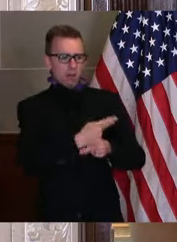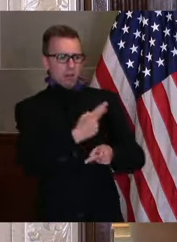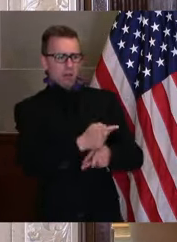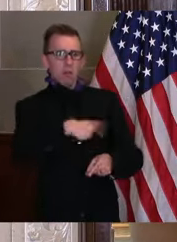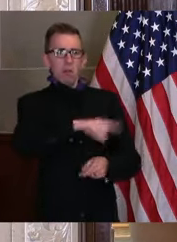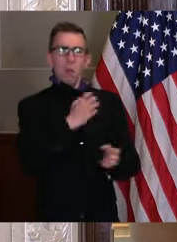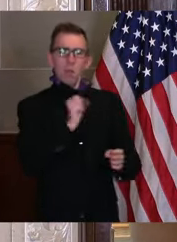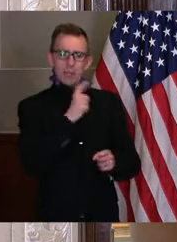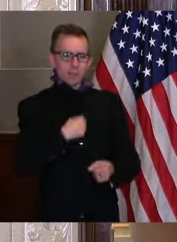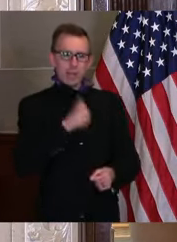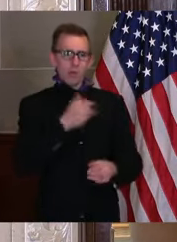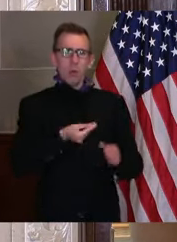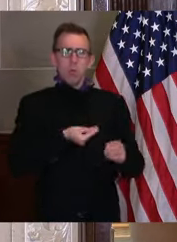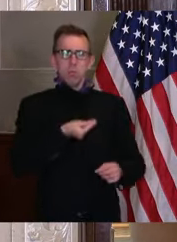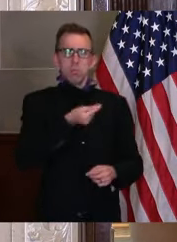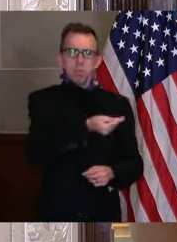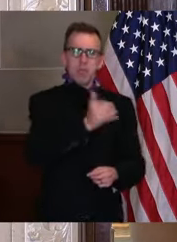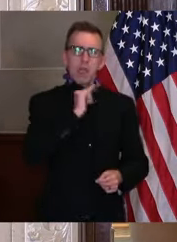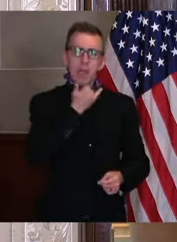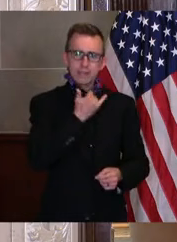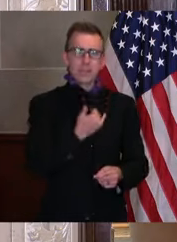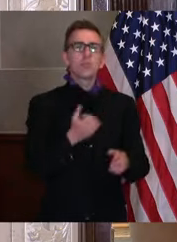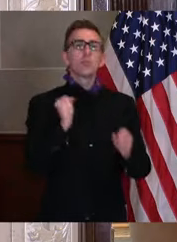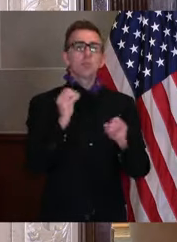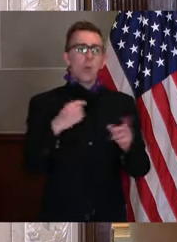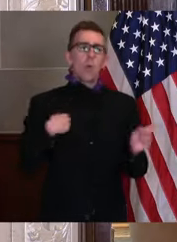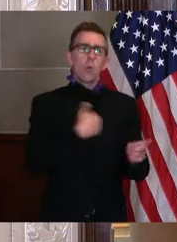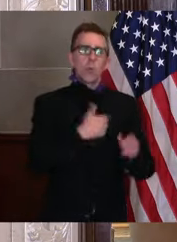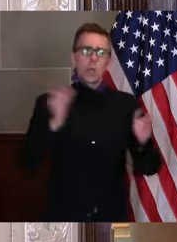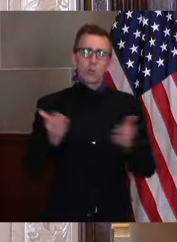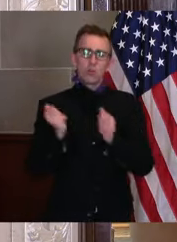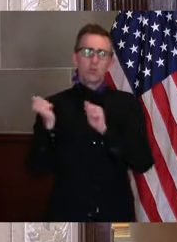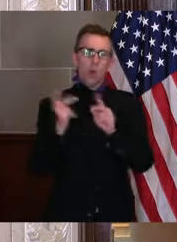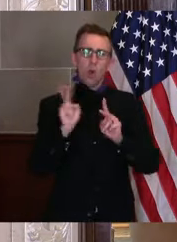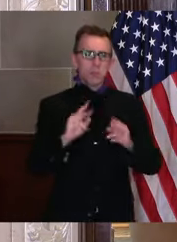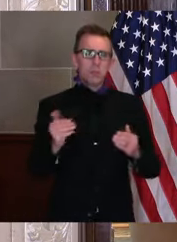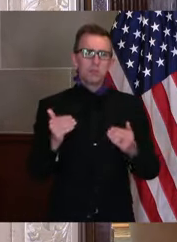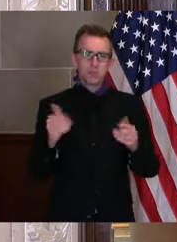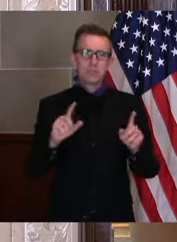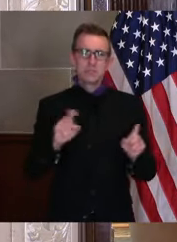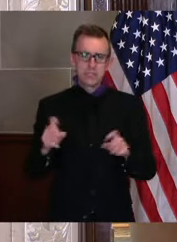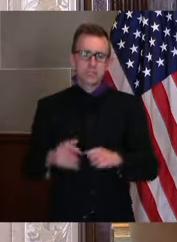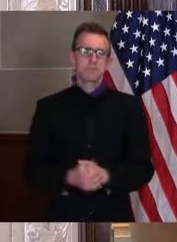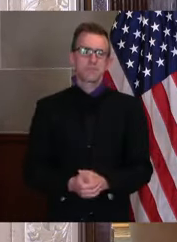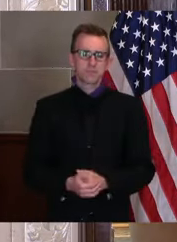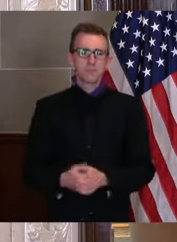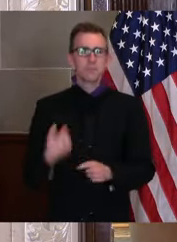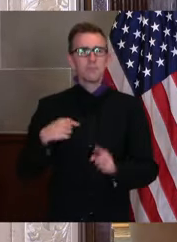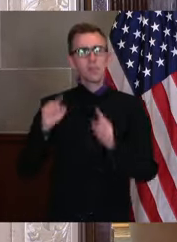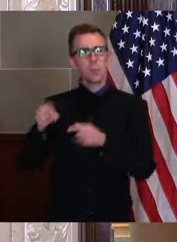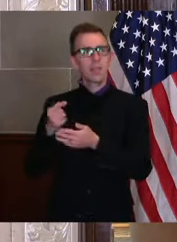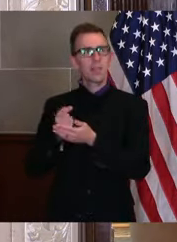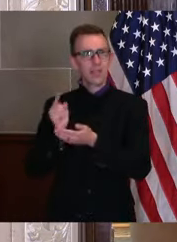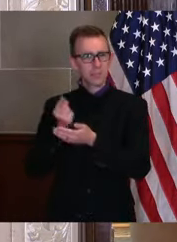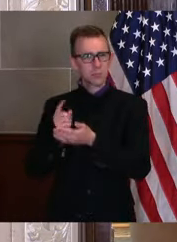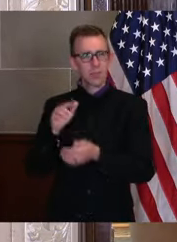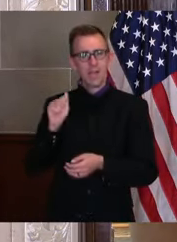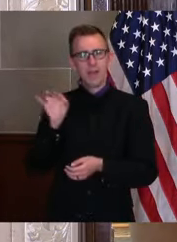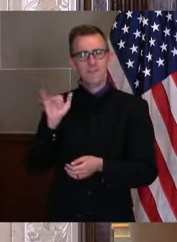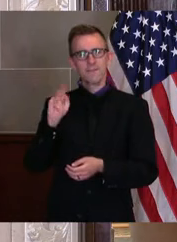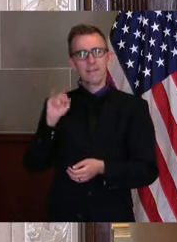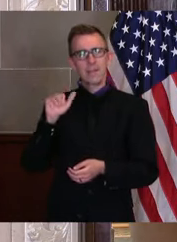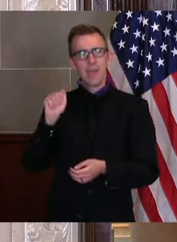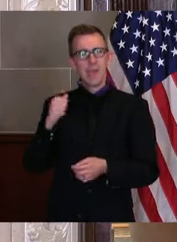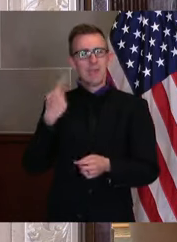a healthcare facility, we want to encourage all those people to get tested. I was in Aphinia, I told you about that last week, where I think we were in